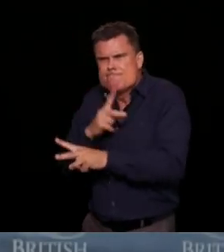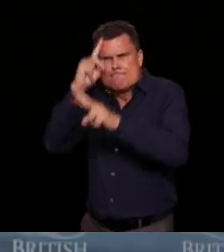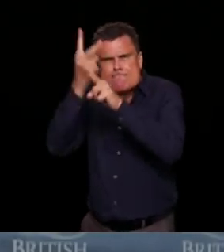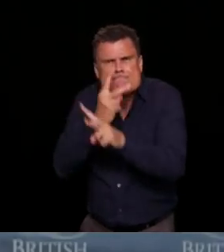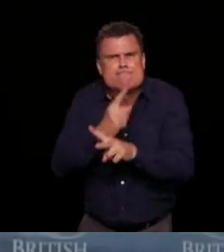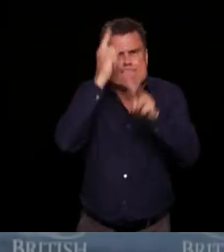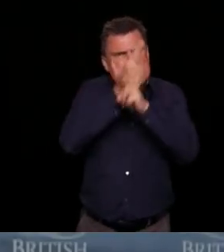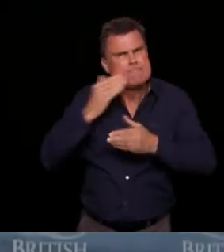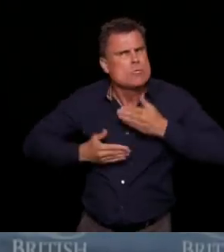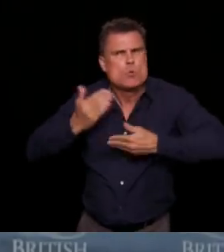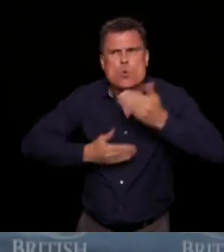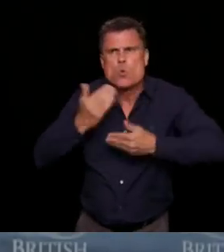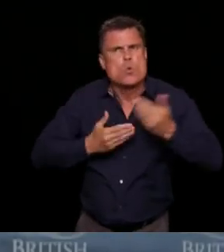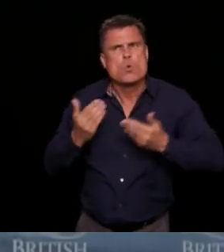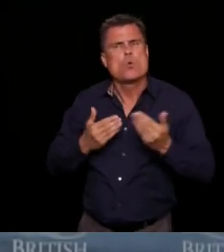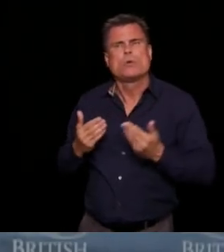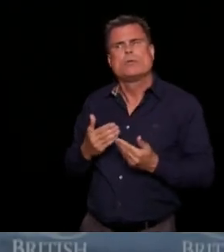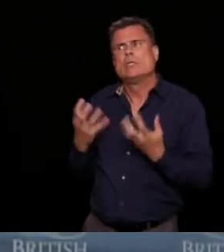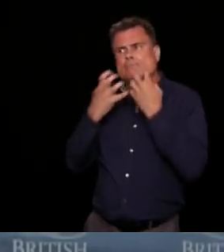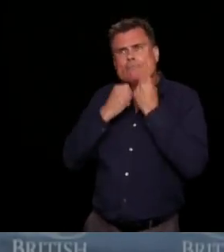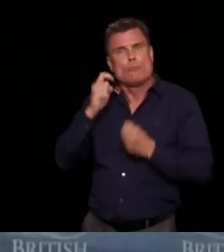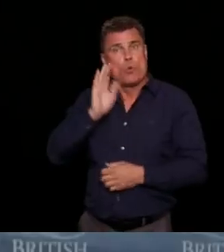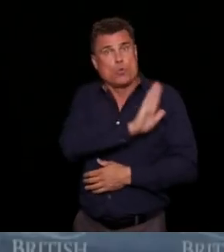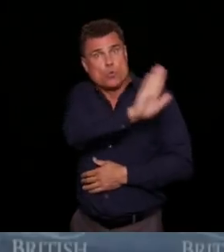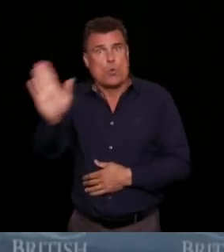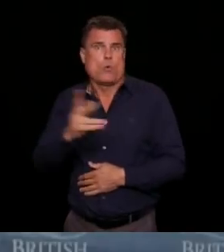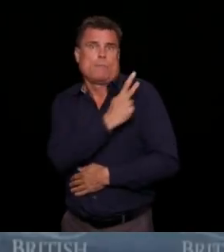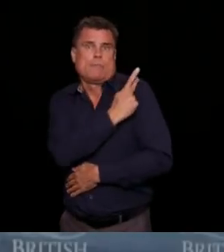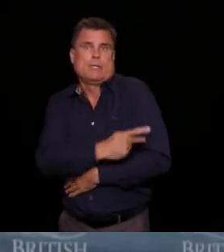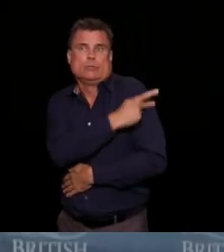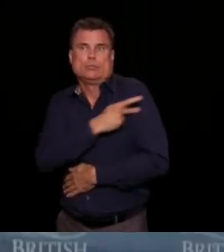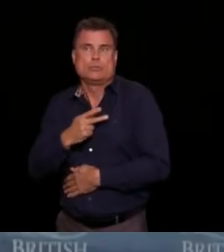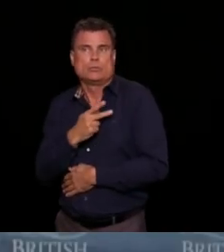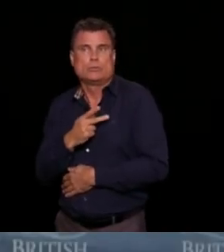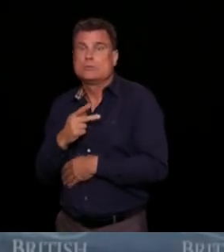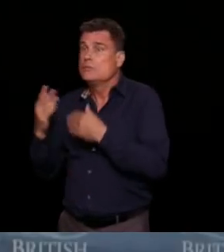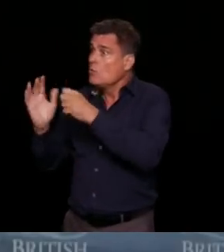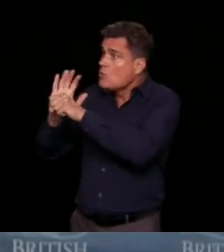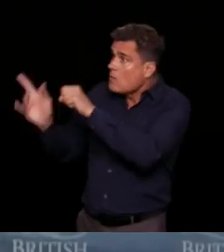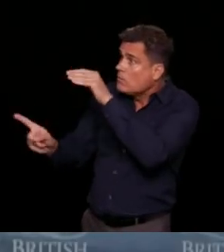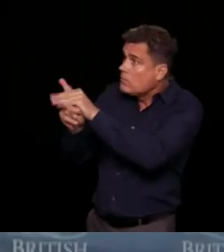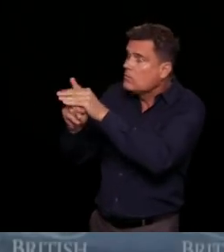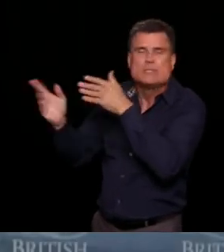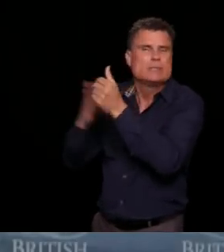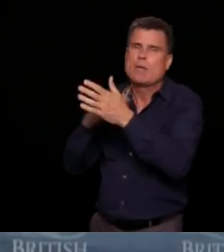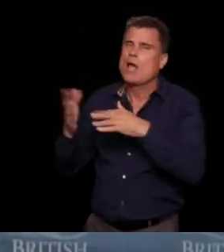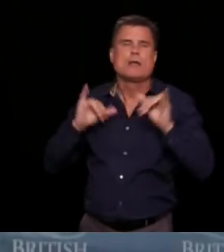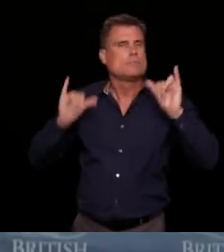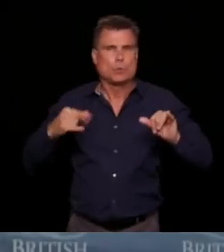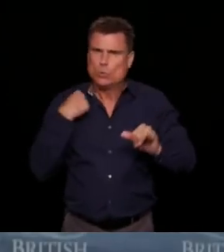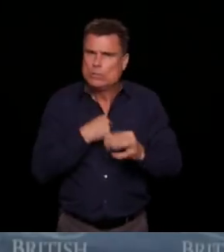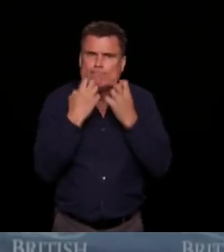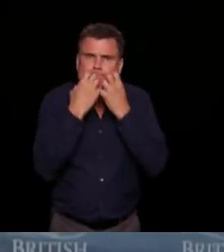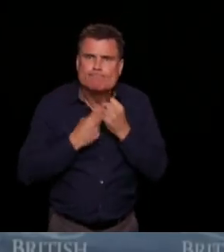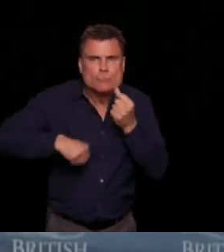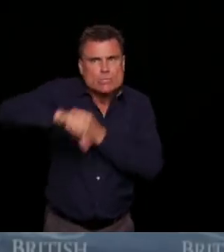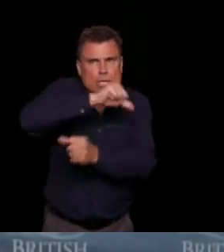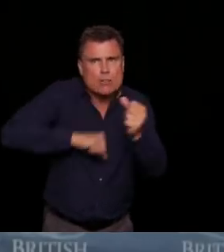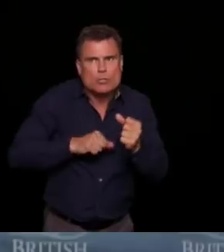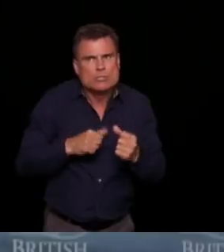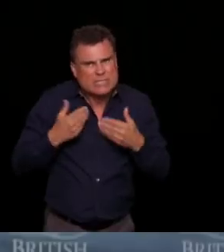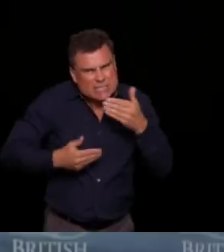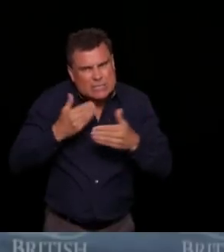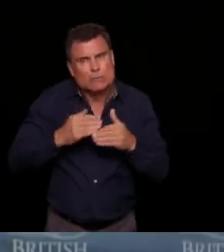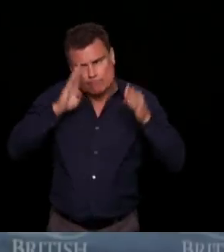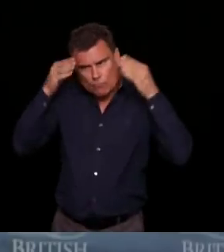patients' families. They fight to do better, pandemic or not. Each day they fight. people in healthcare fight alongside the patients who are